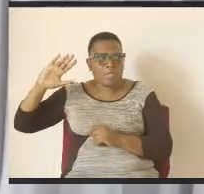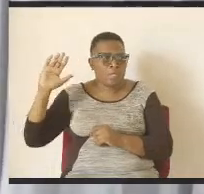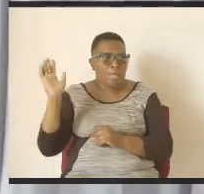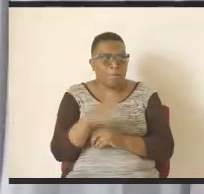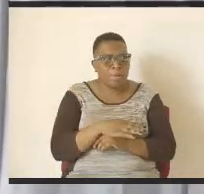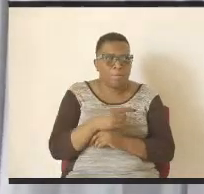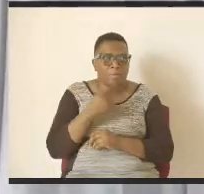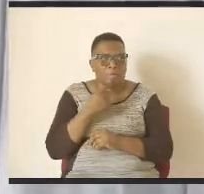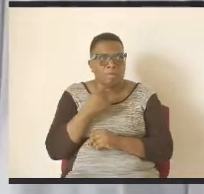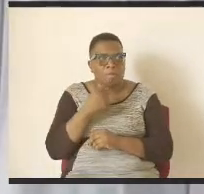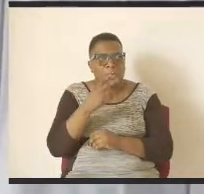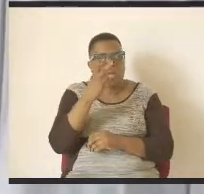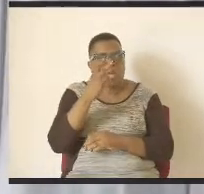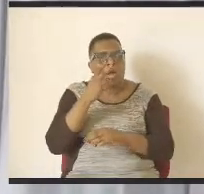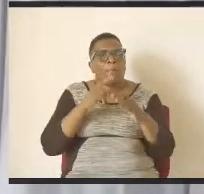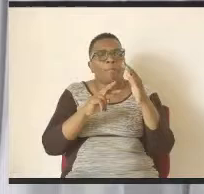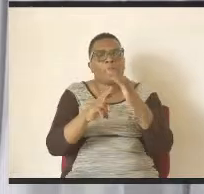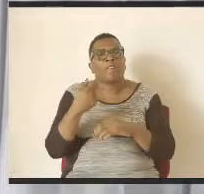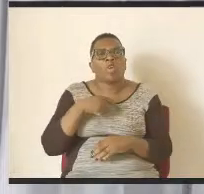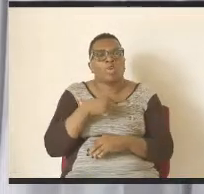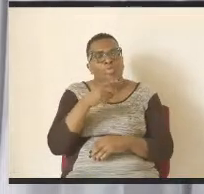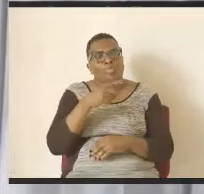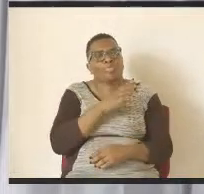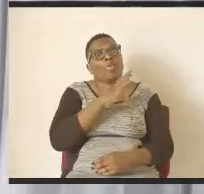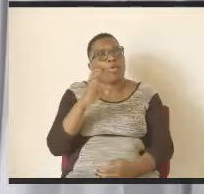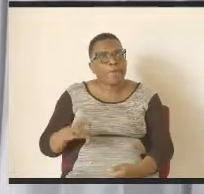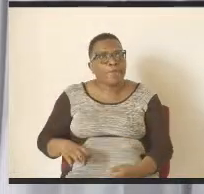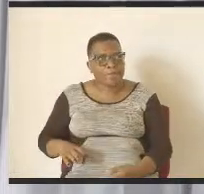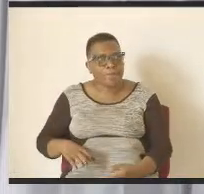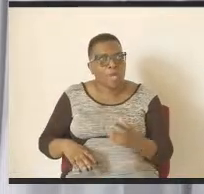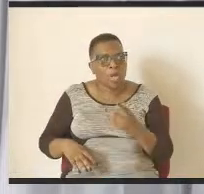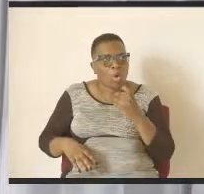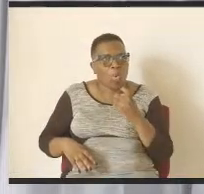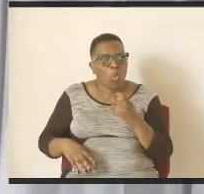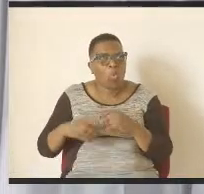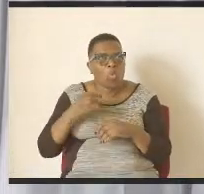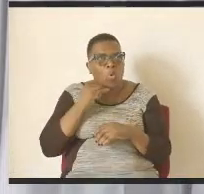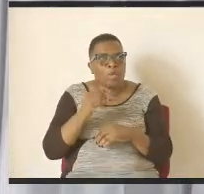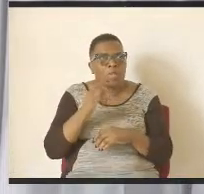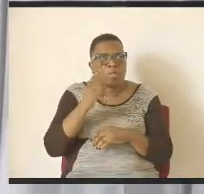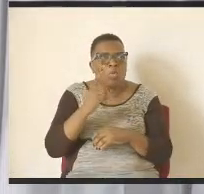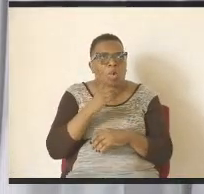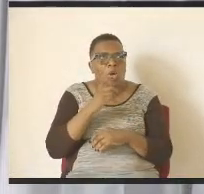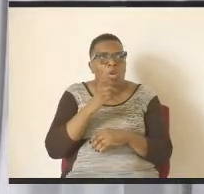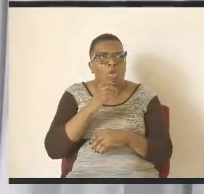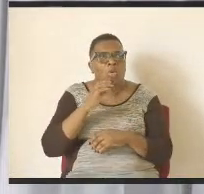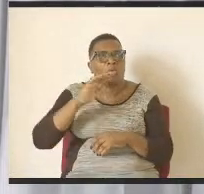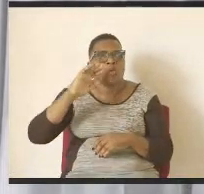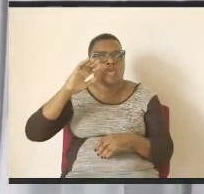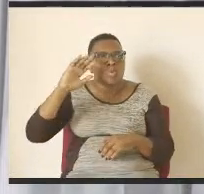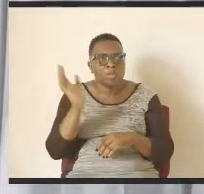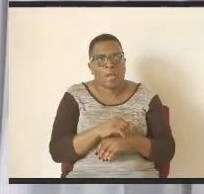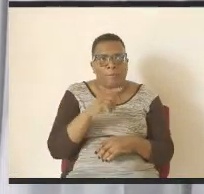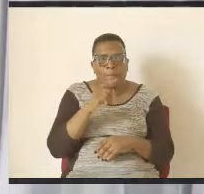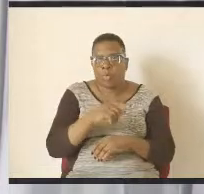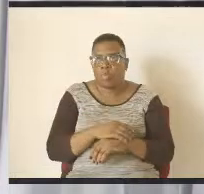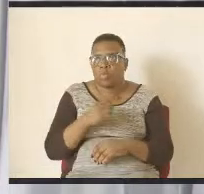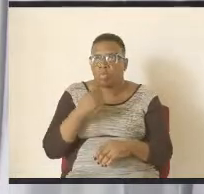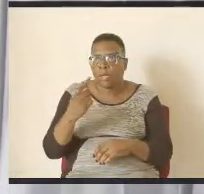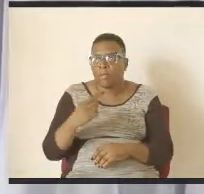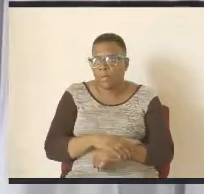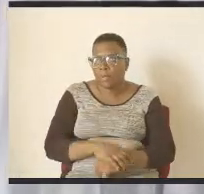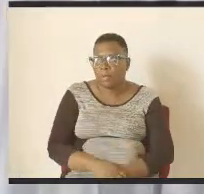saying, "Prophesy to us, Christ, who is the one who struck you?"